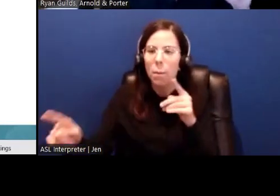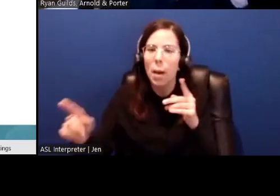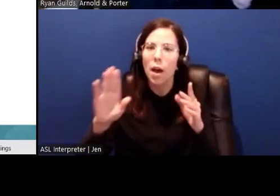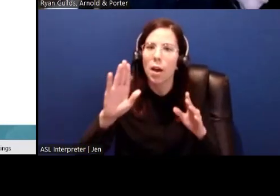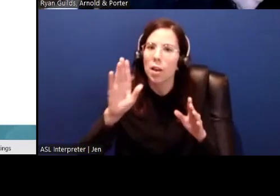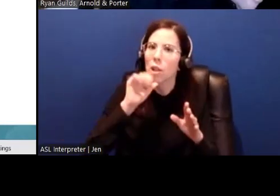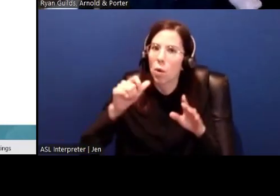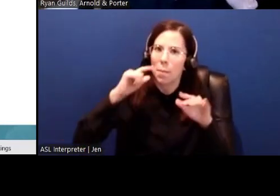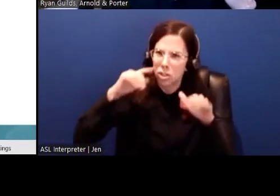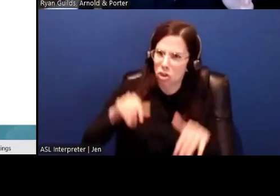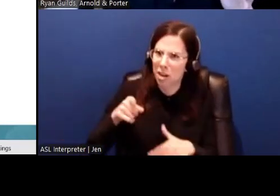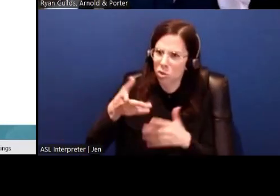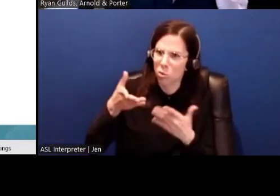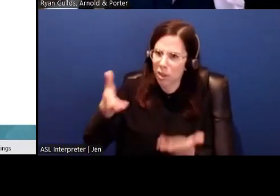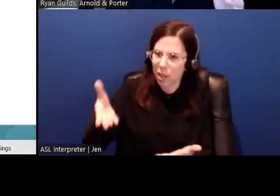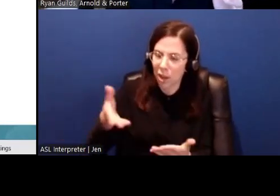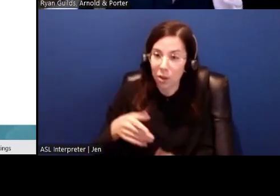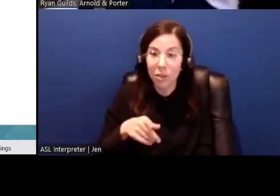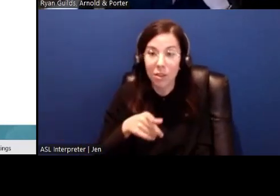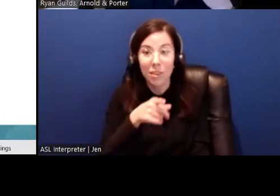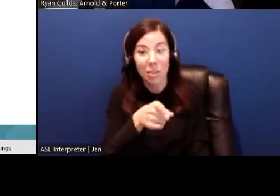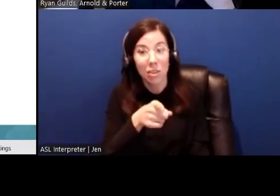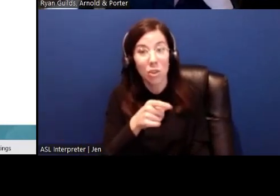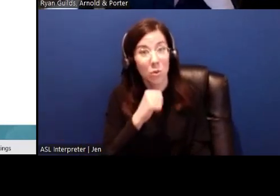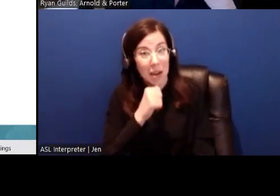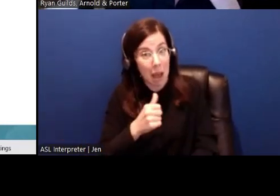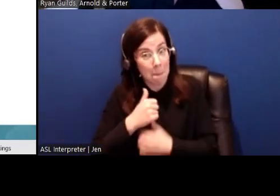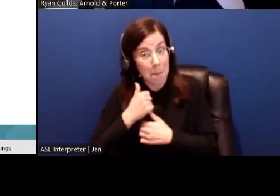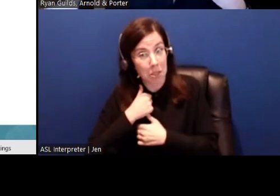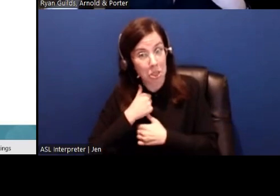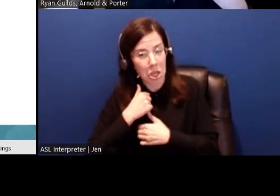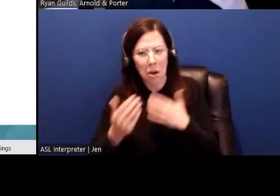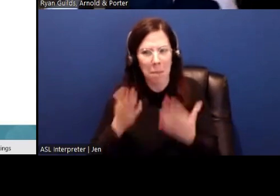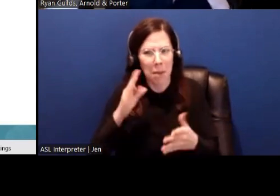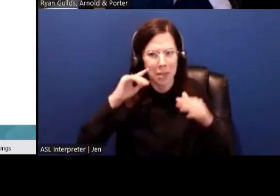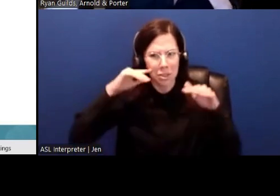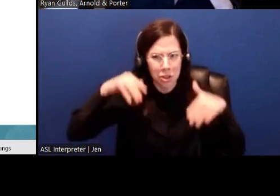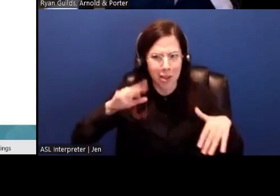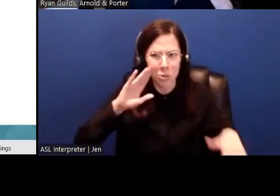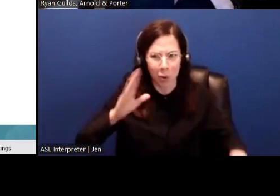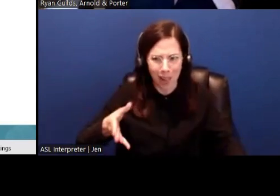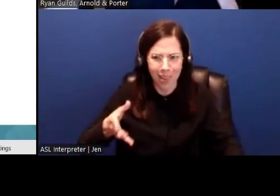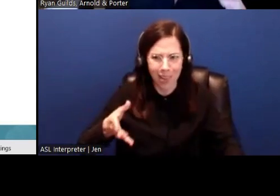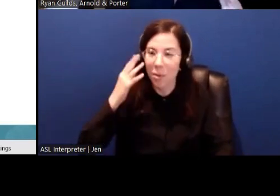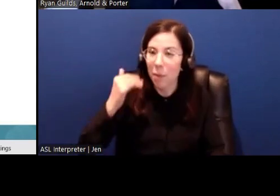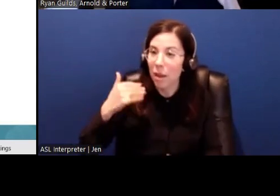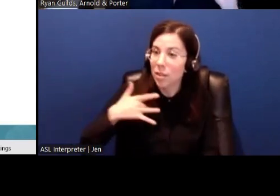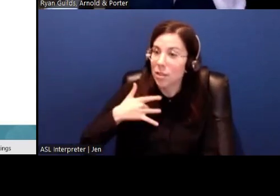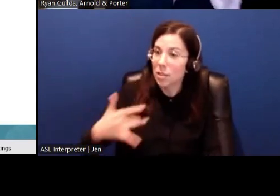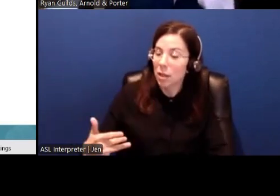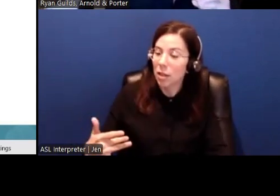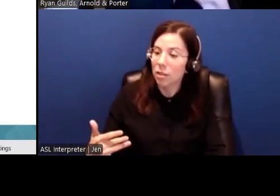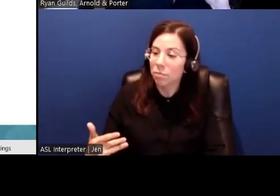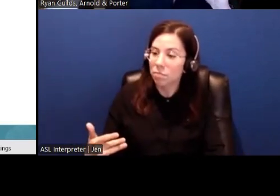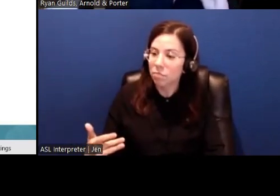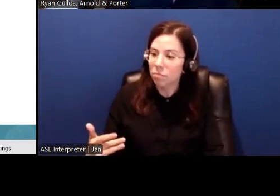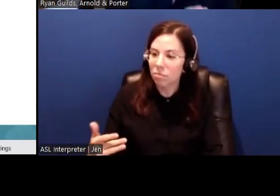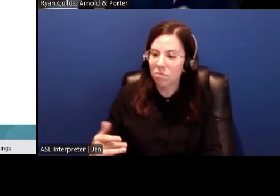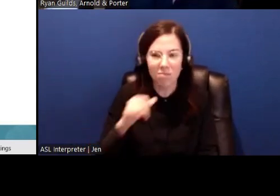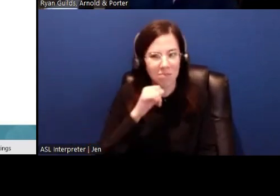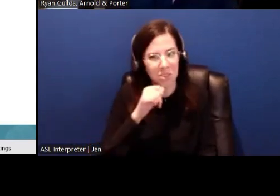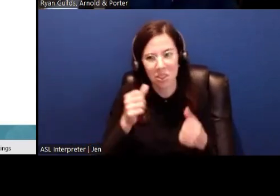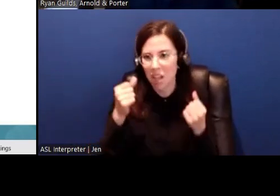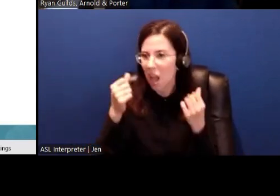surprise. Now, your presence as a civilian may surprise them because there are not that many